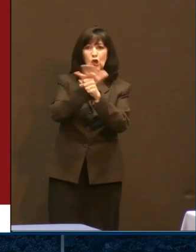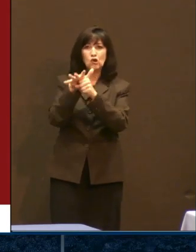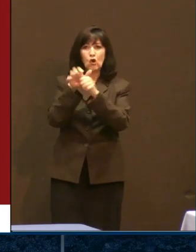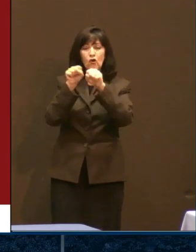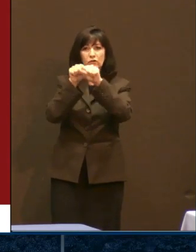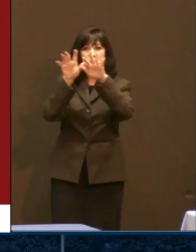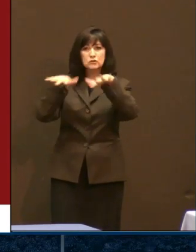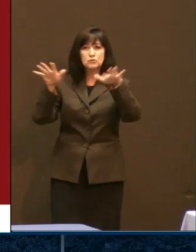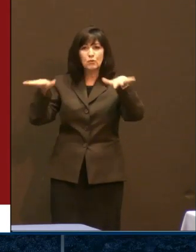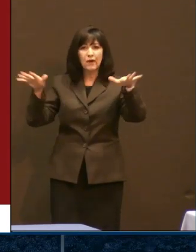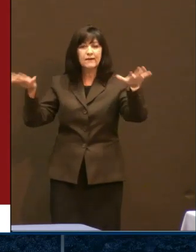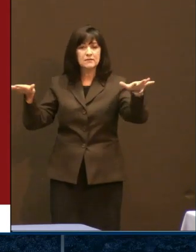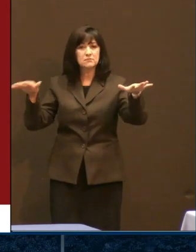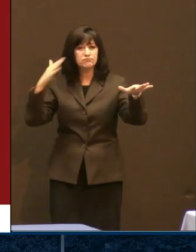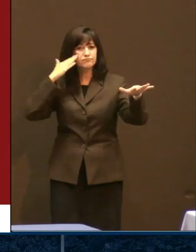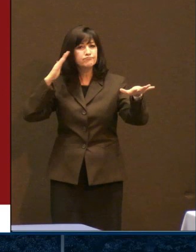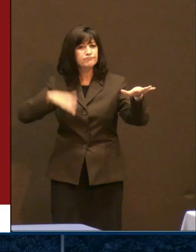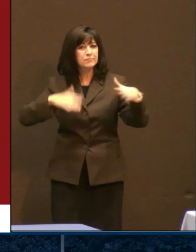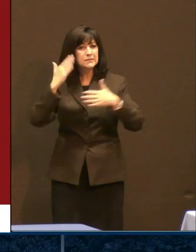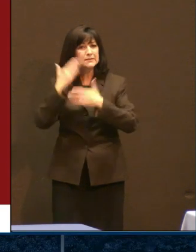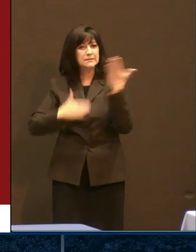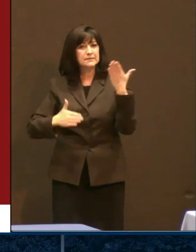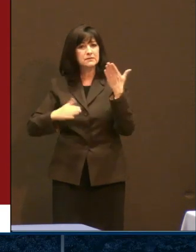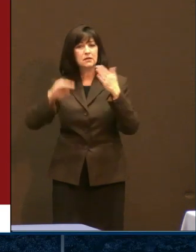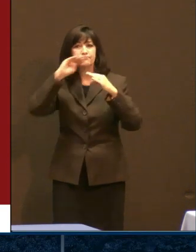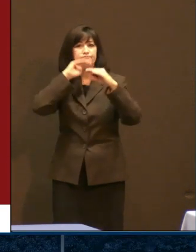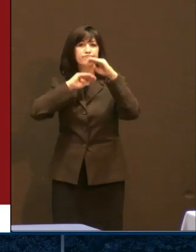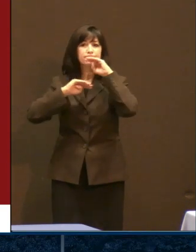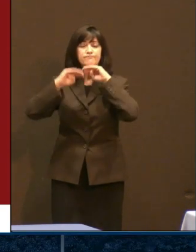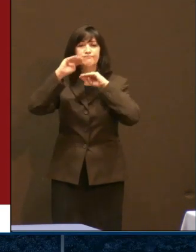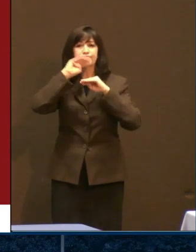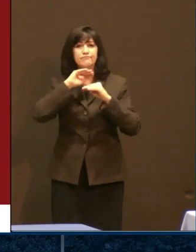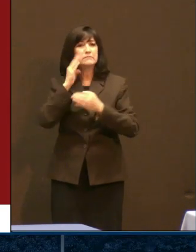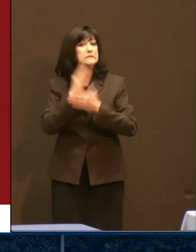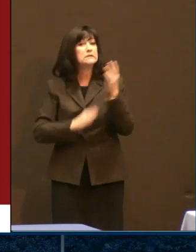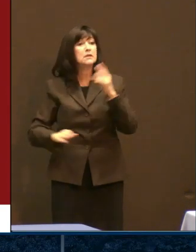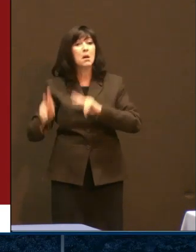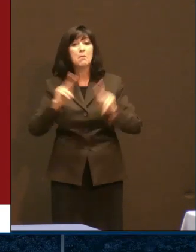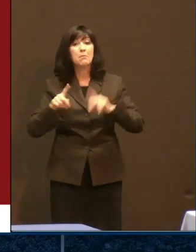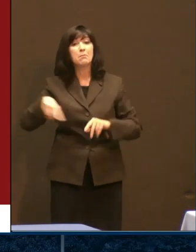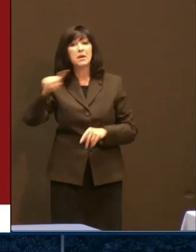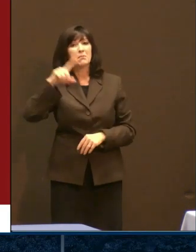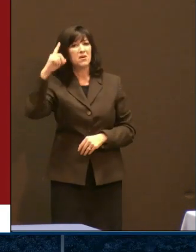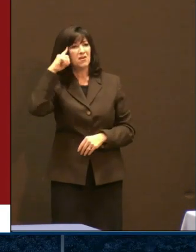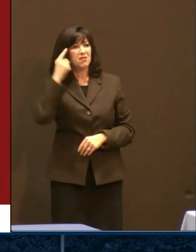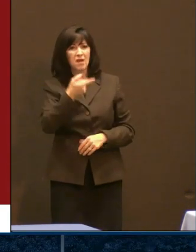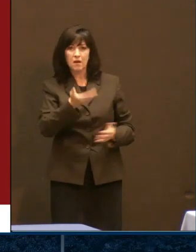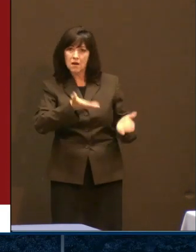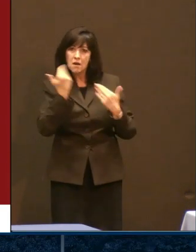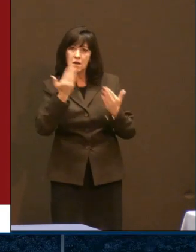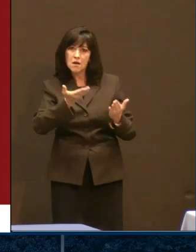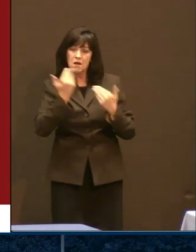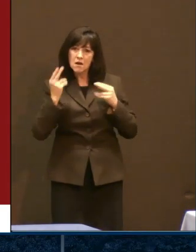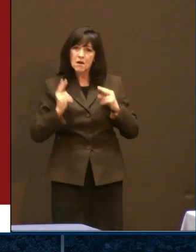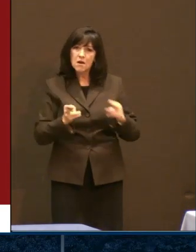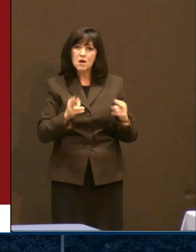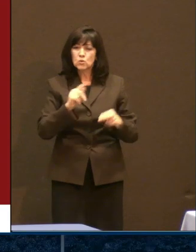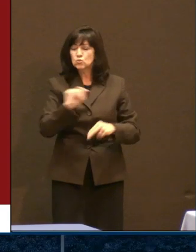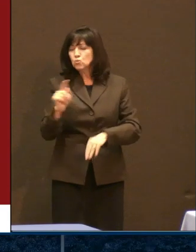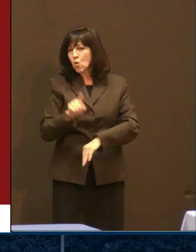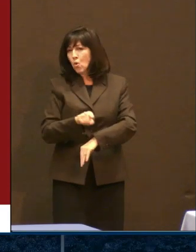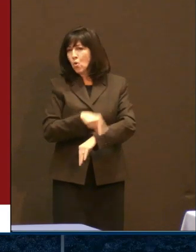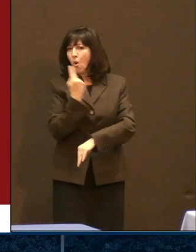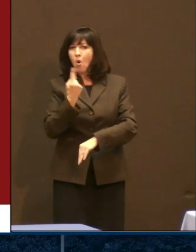little frustration there with how long it's taking, and our community testing, and the two community testing